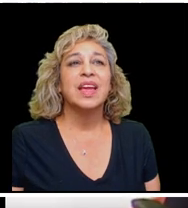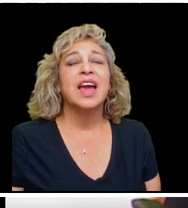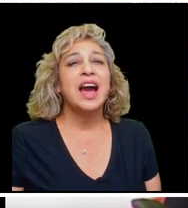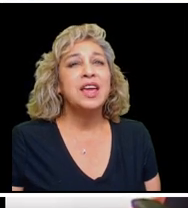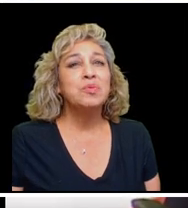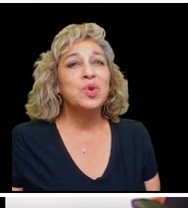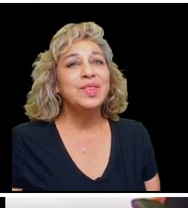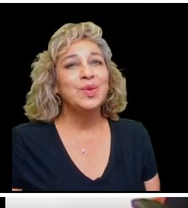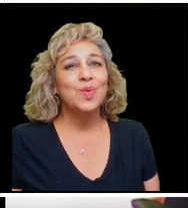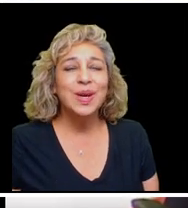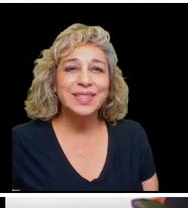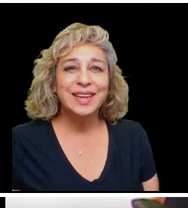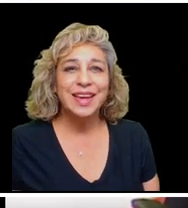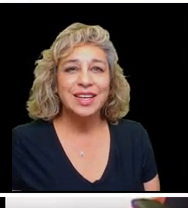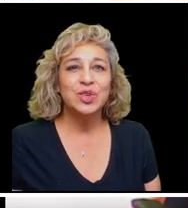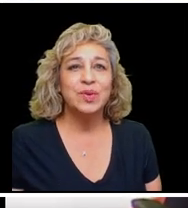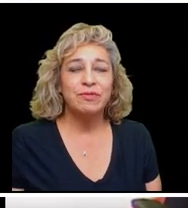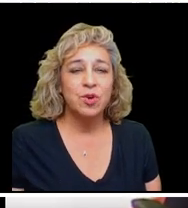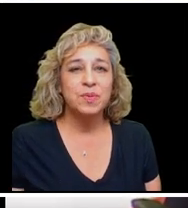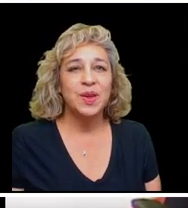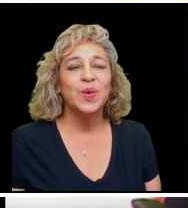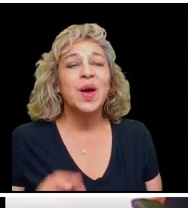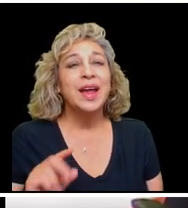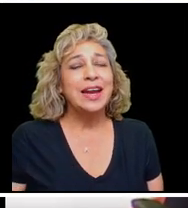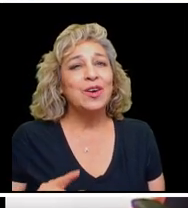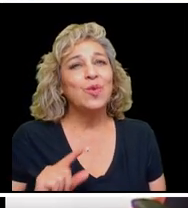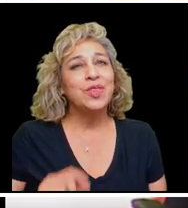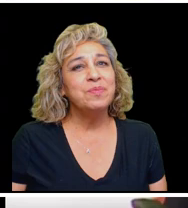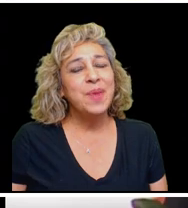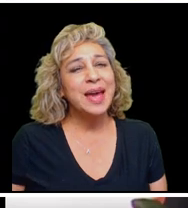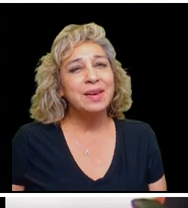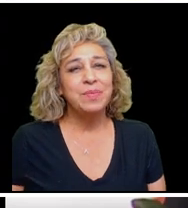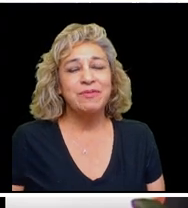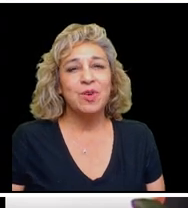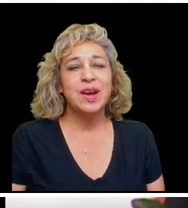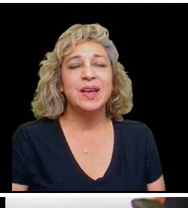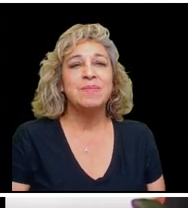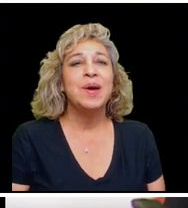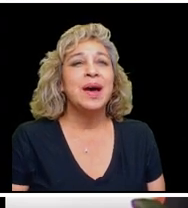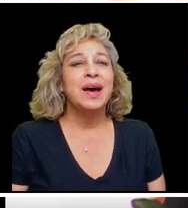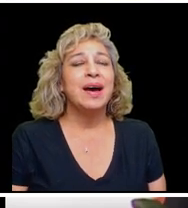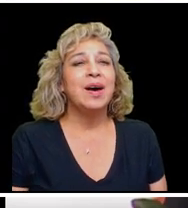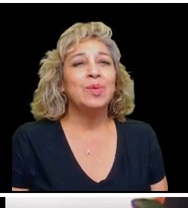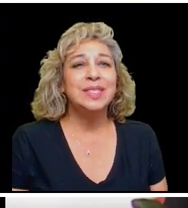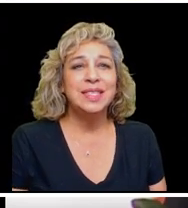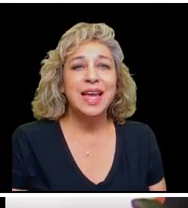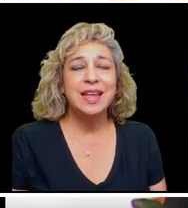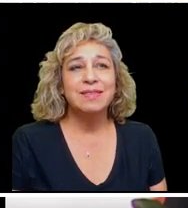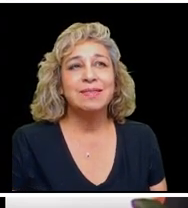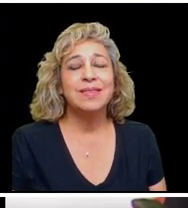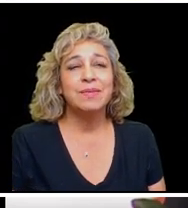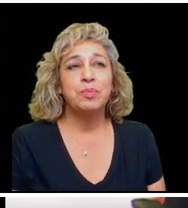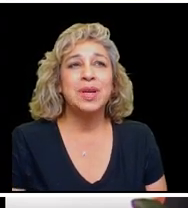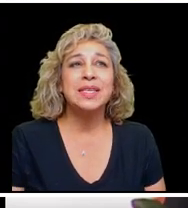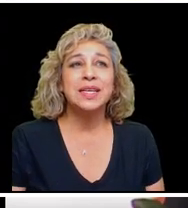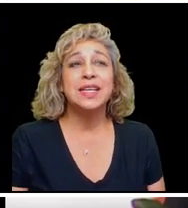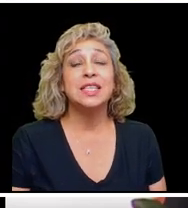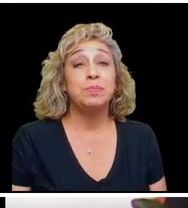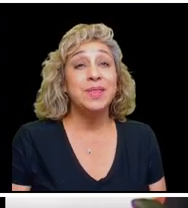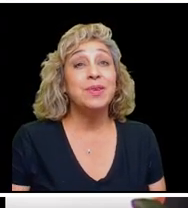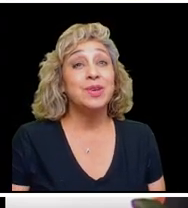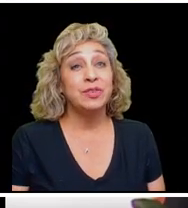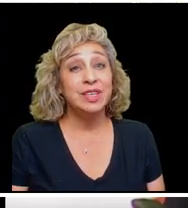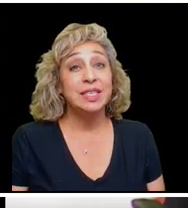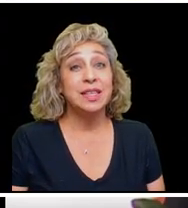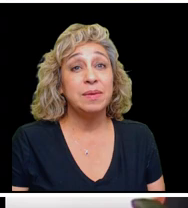am with you once again to inform you now the man before him I was saying that the president